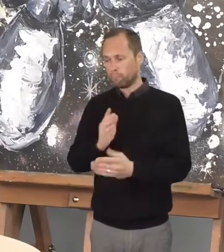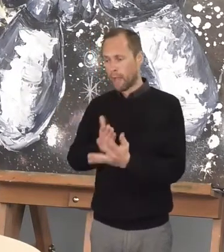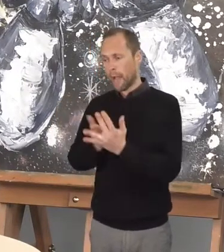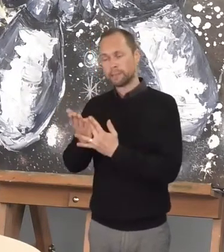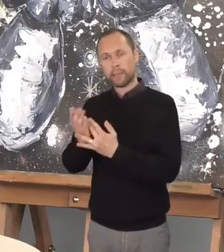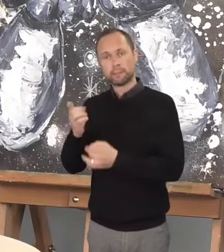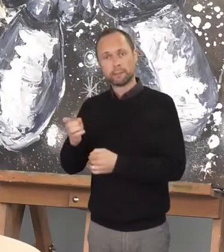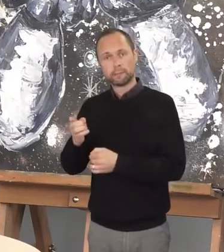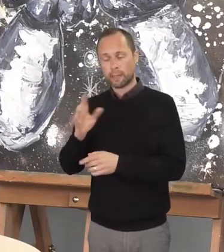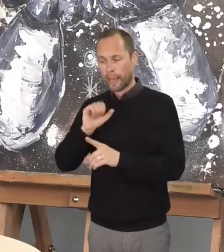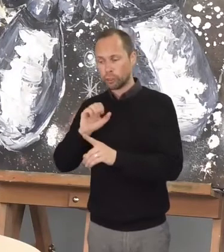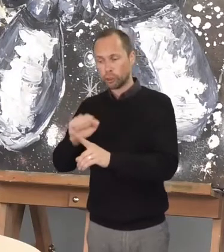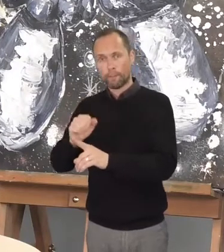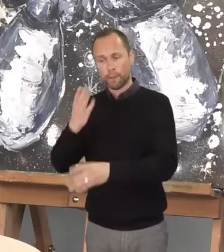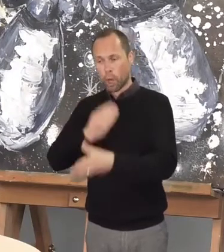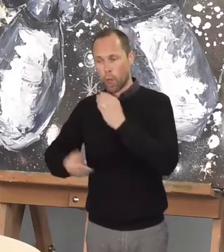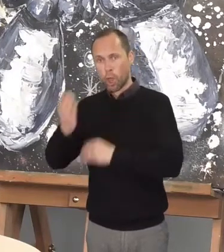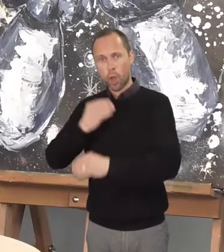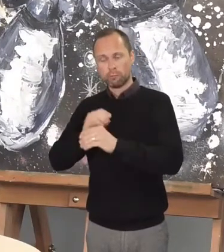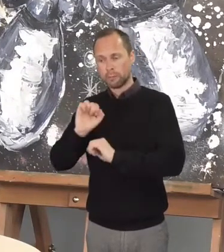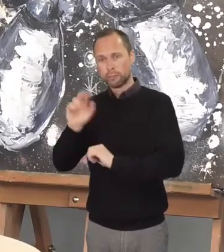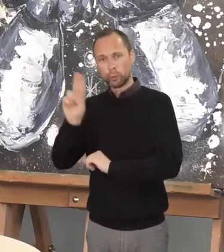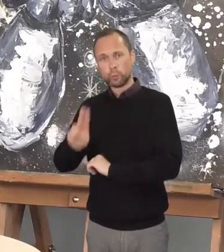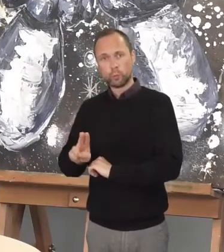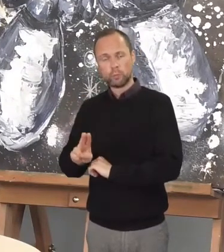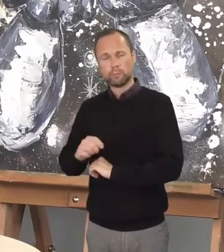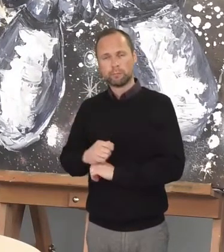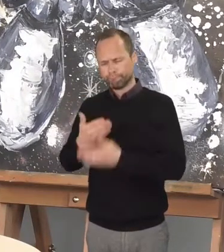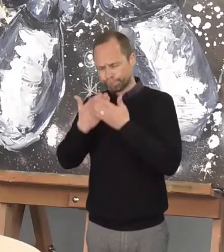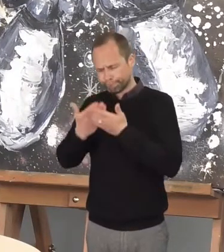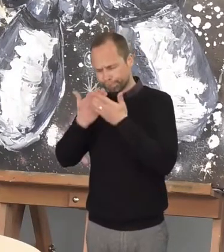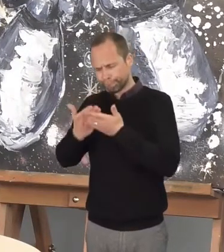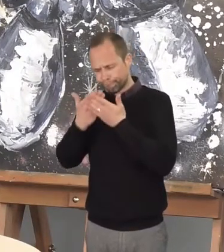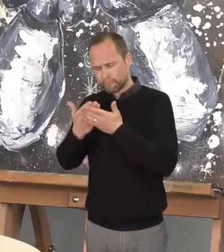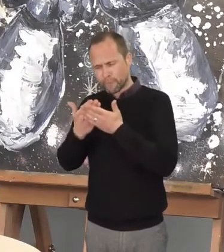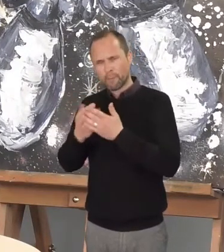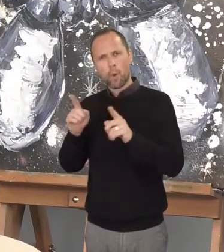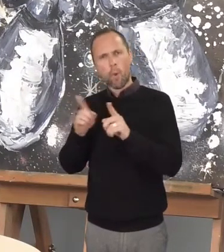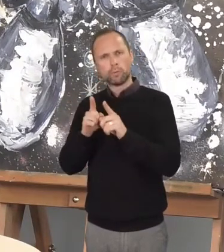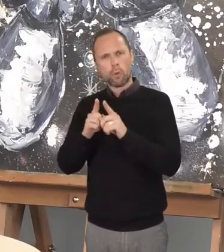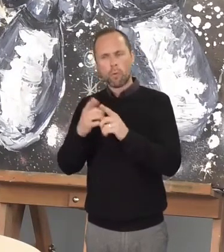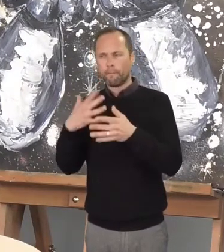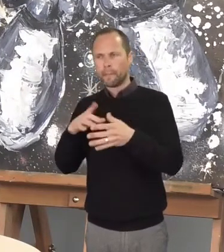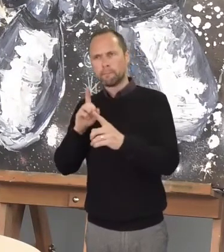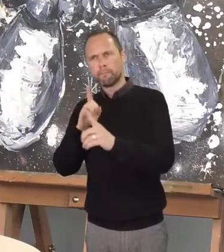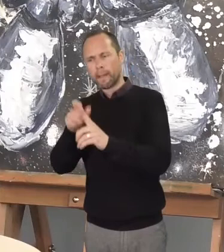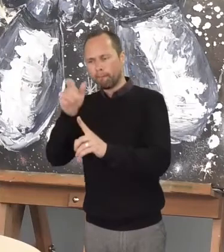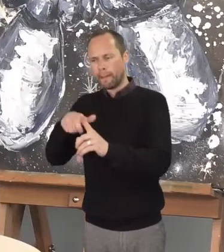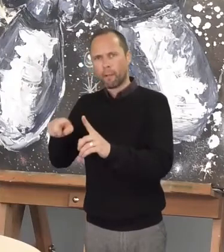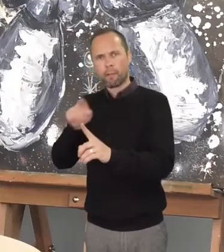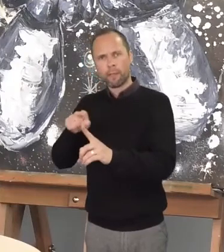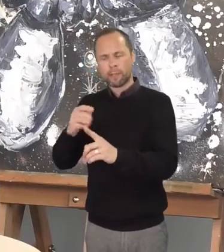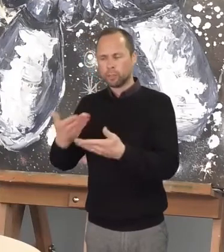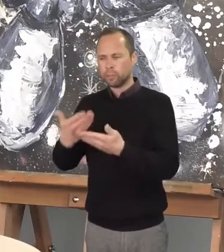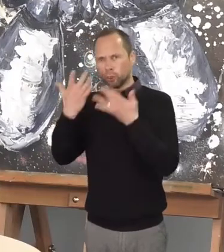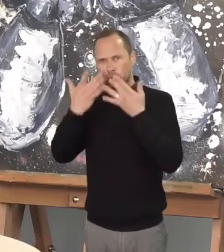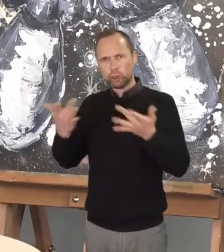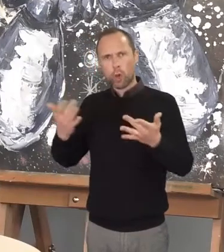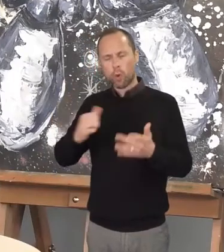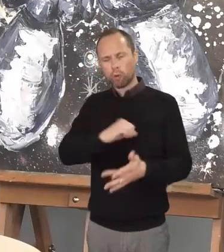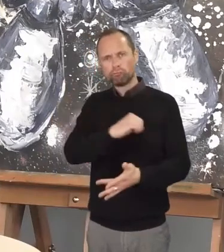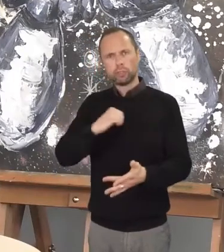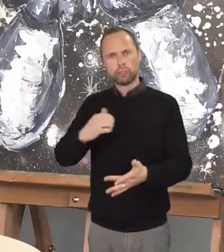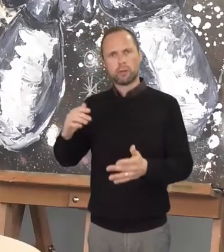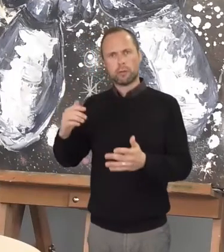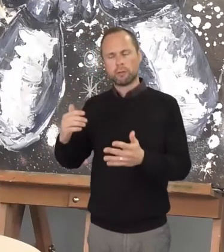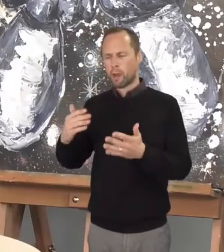schooling and their learning, but also the Christian witness and the Christian love that they saw there actually resulted in their mum deciding to give her life